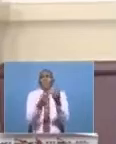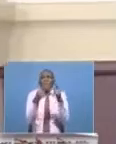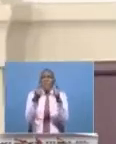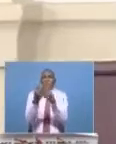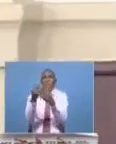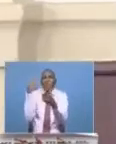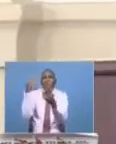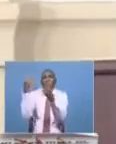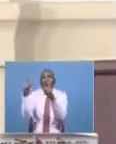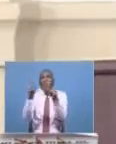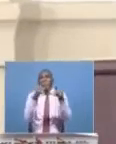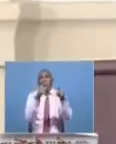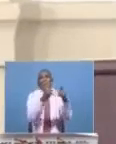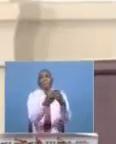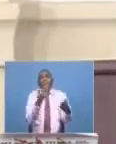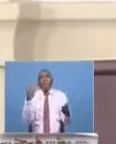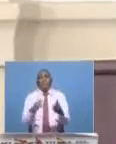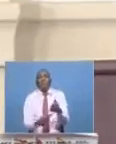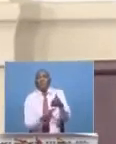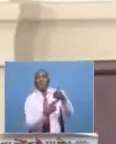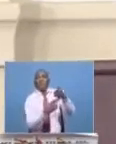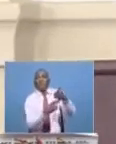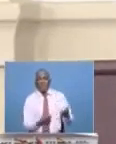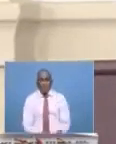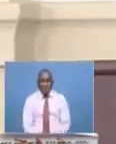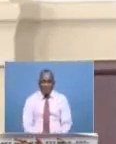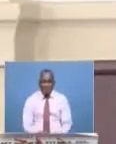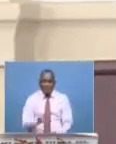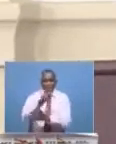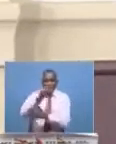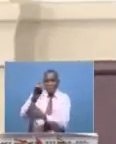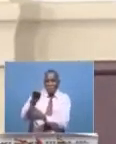case. So, my lords,